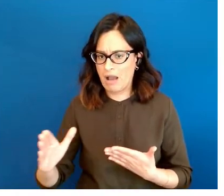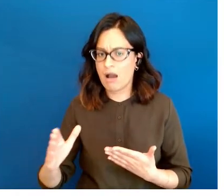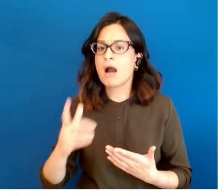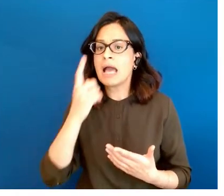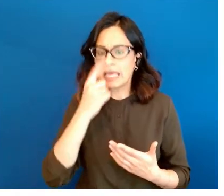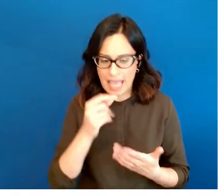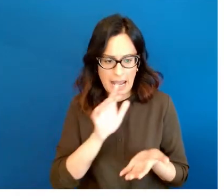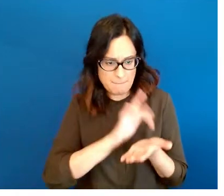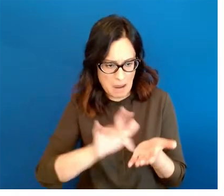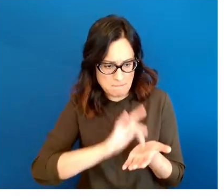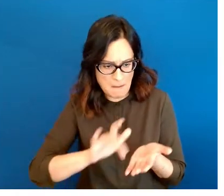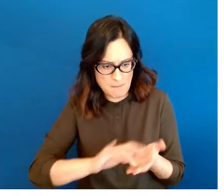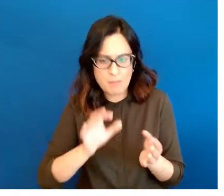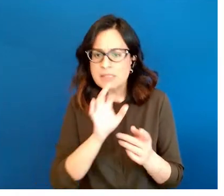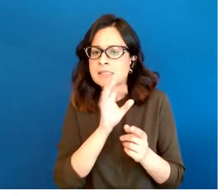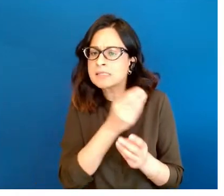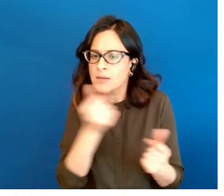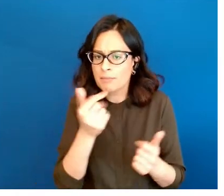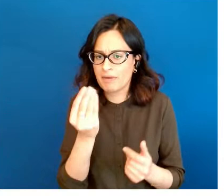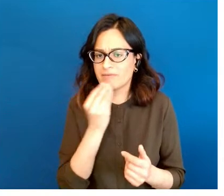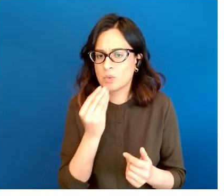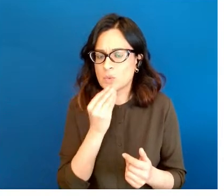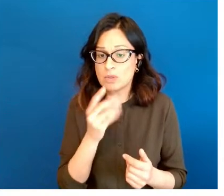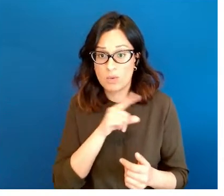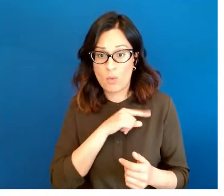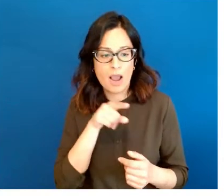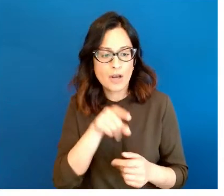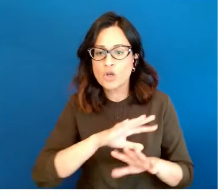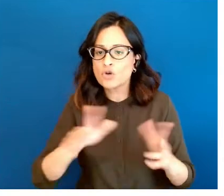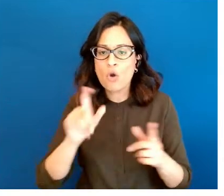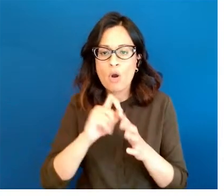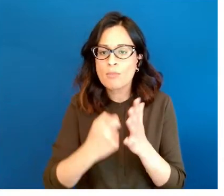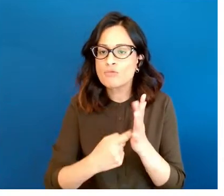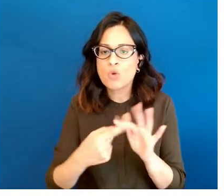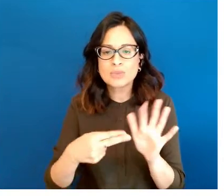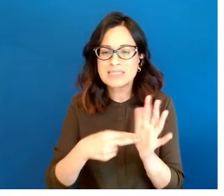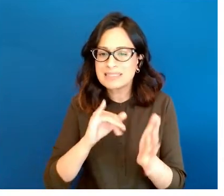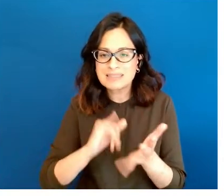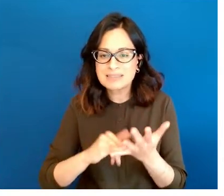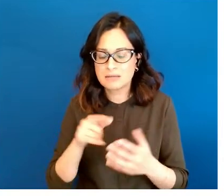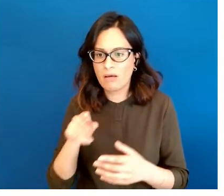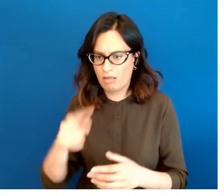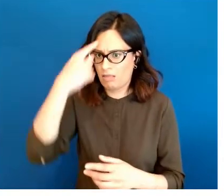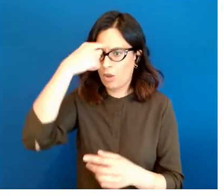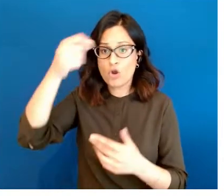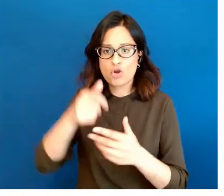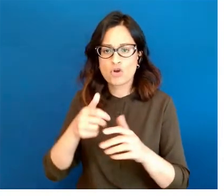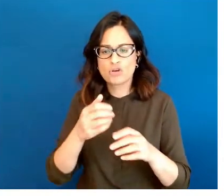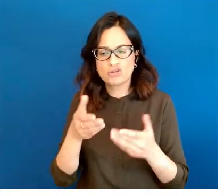now, because they're not proteins and they're not recognized food allergens as such.